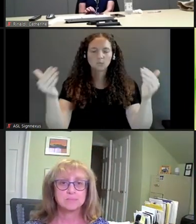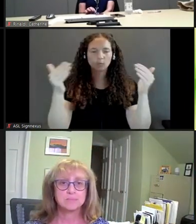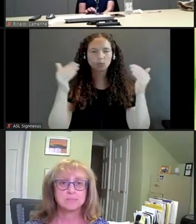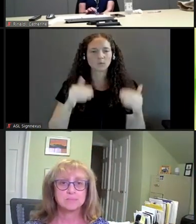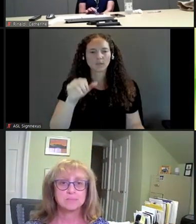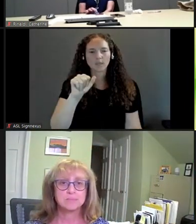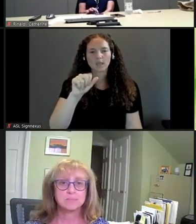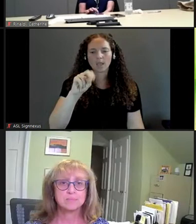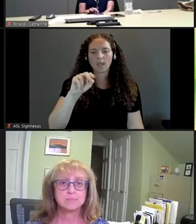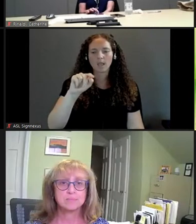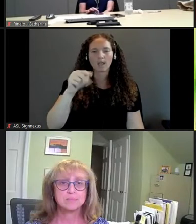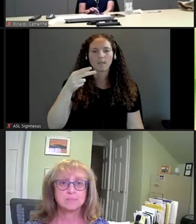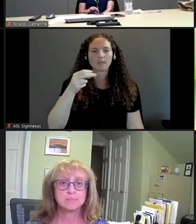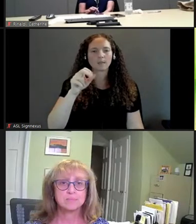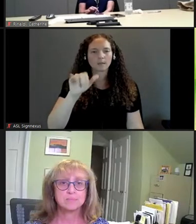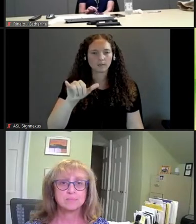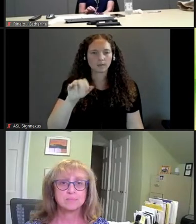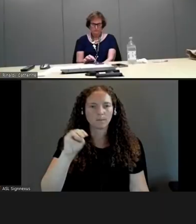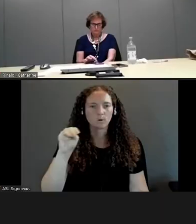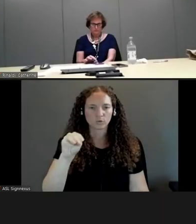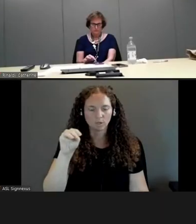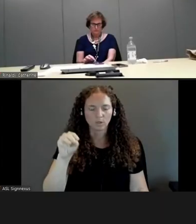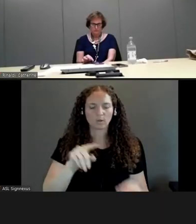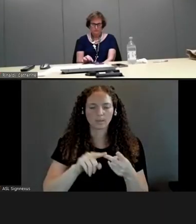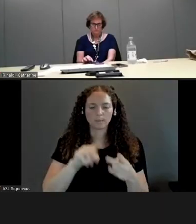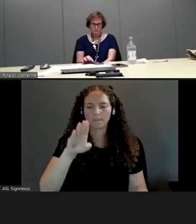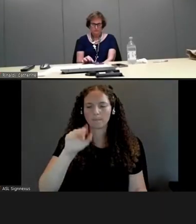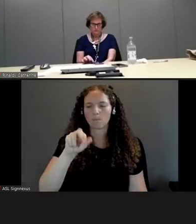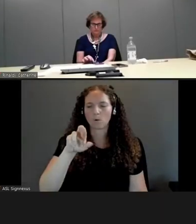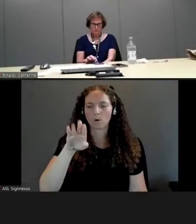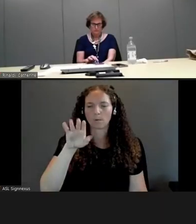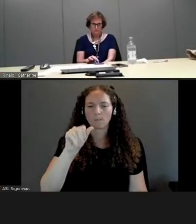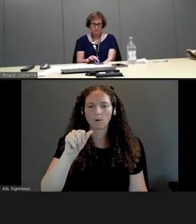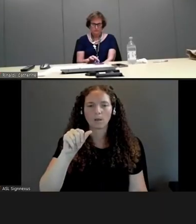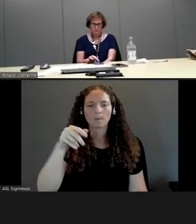Anthony Marangiello followed by Barbara Perasco.